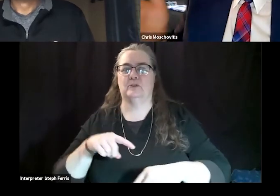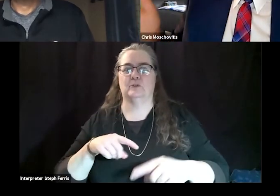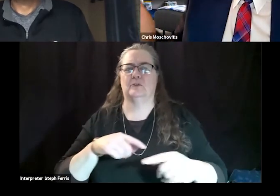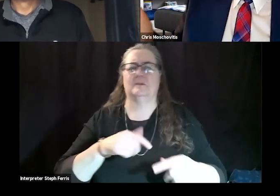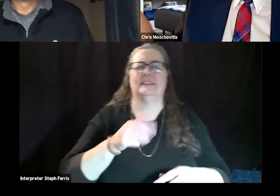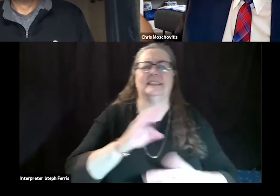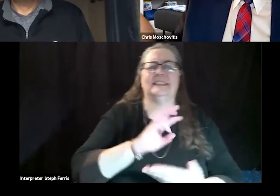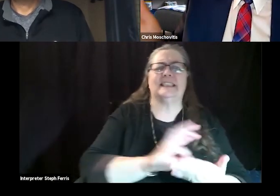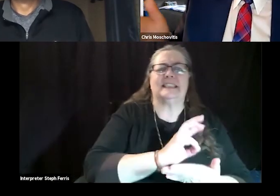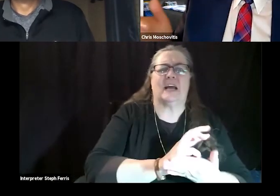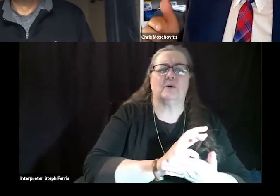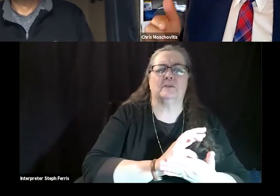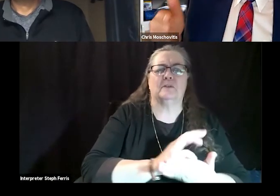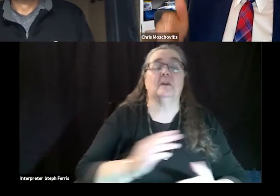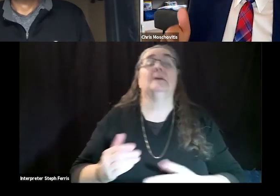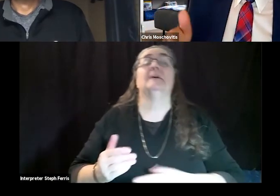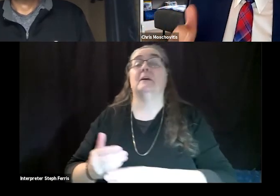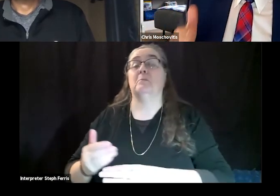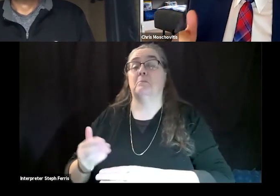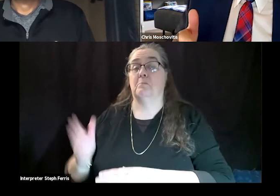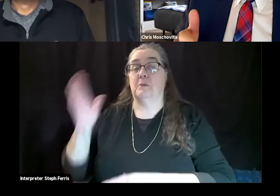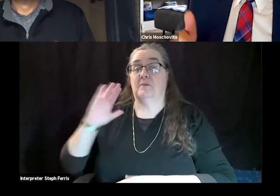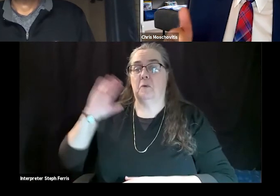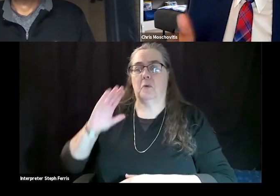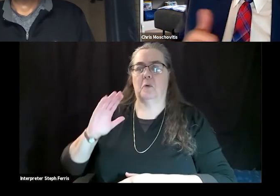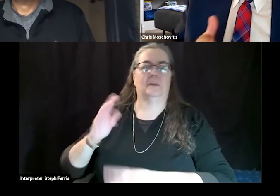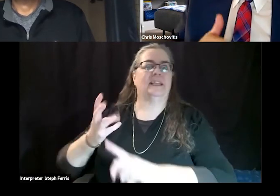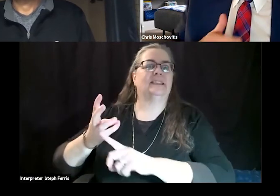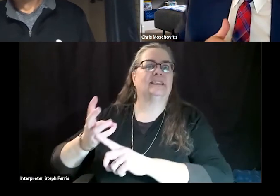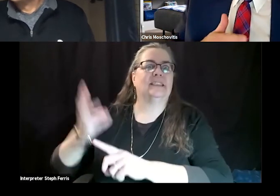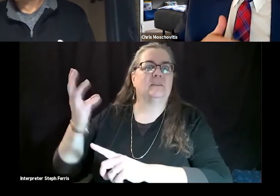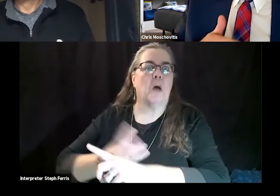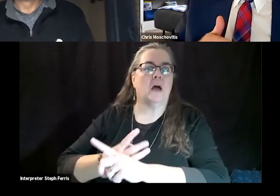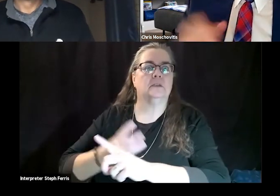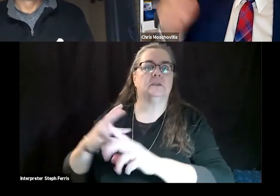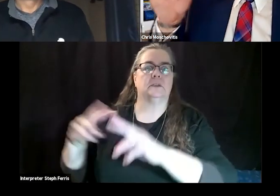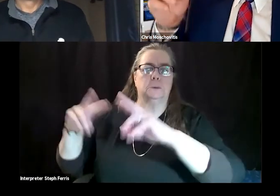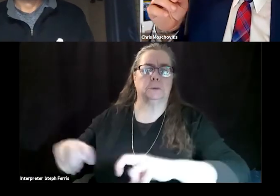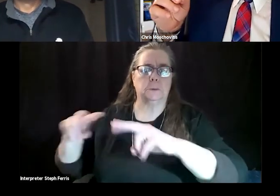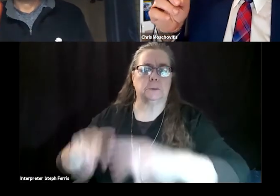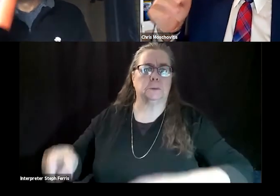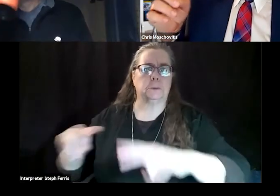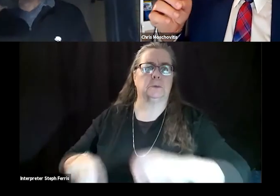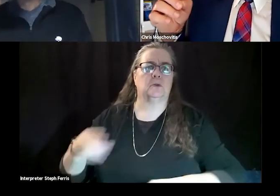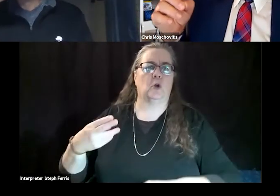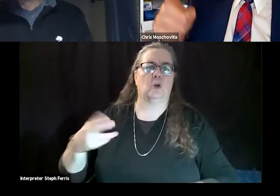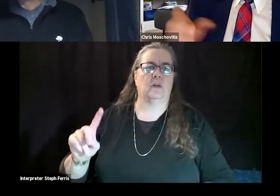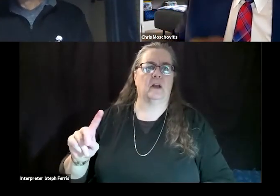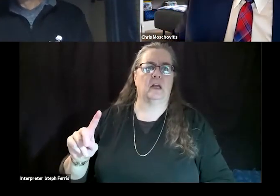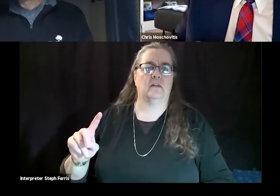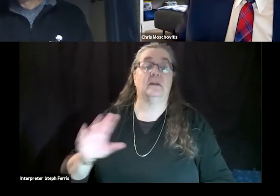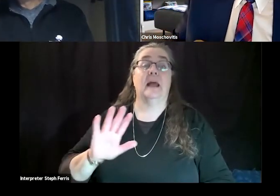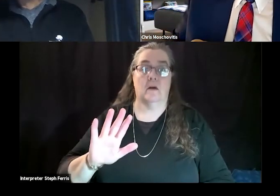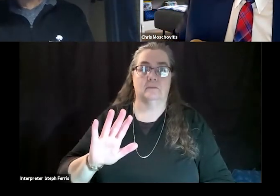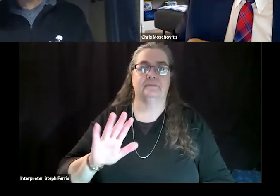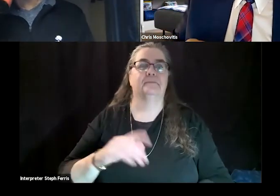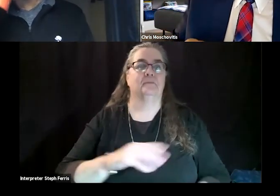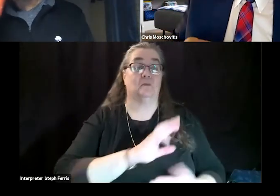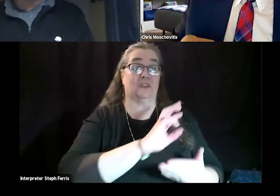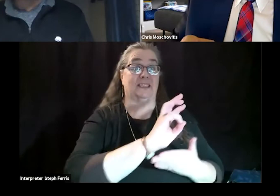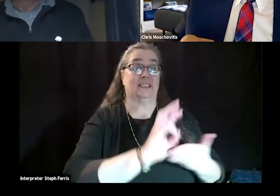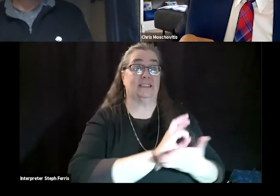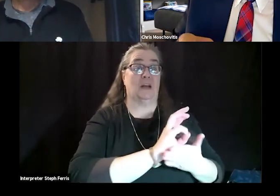the forensic work of the whole drive. Yes, he pays $16,000 for six hours of